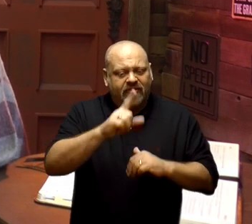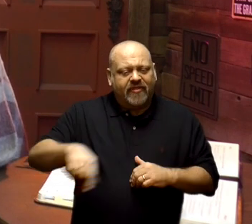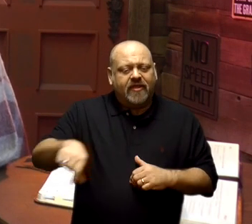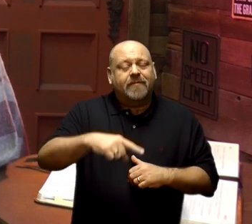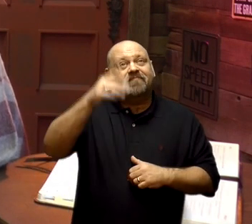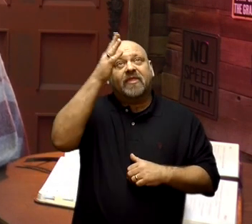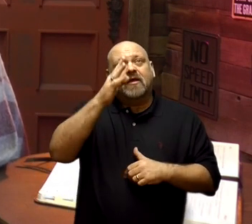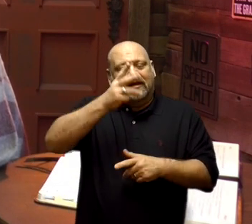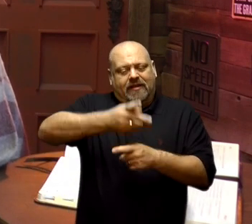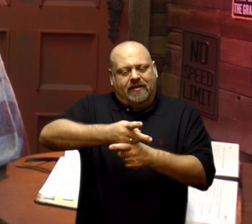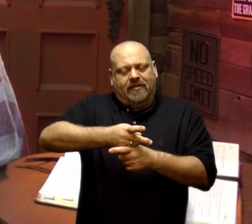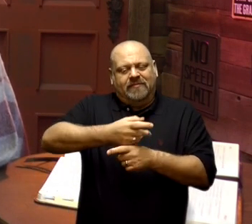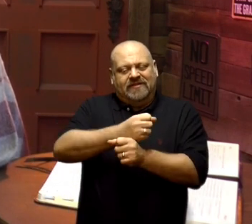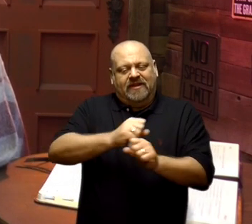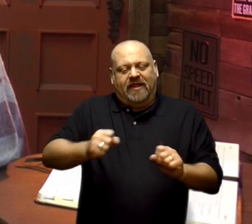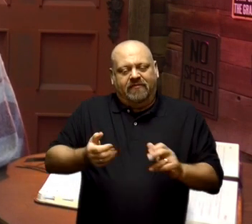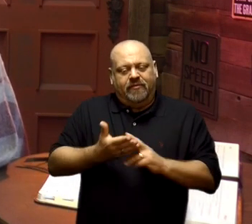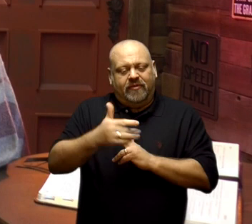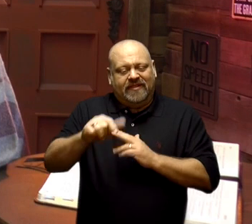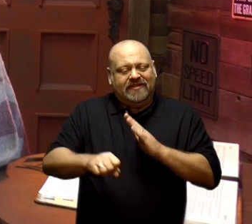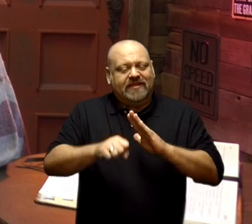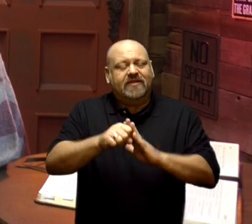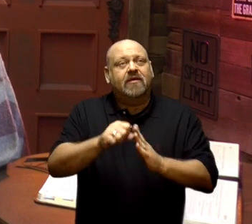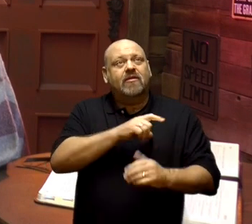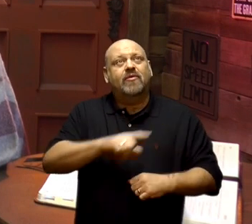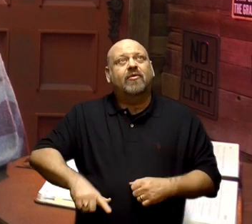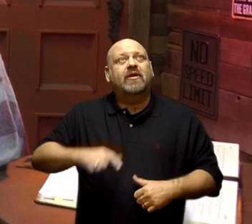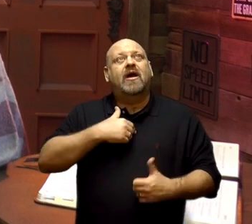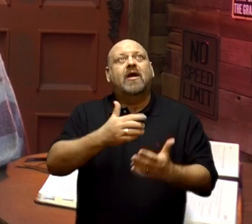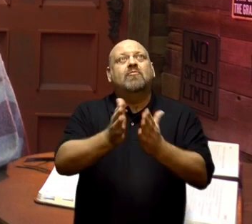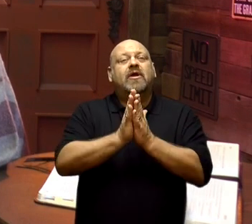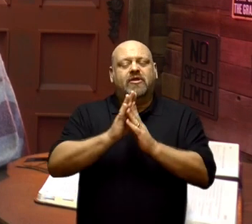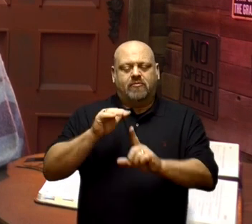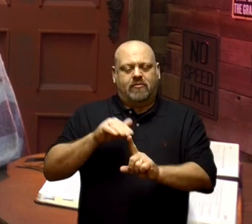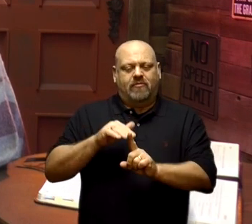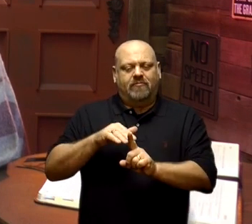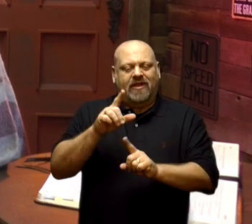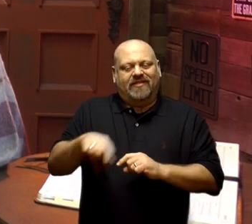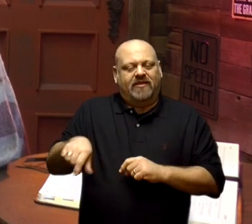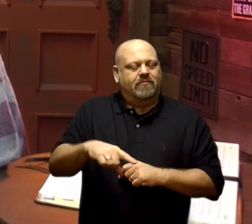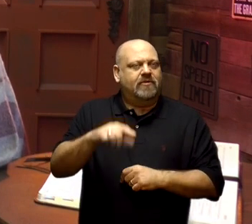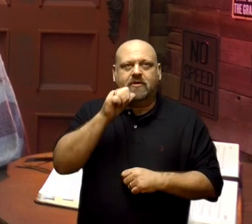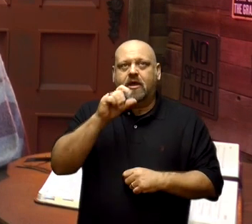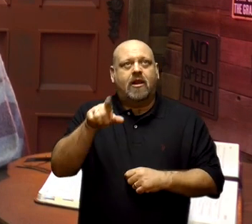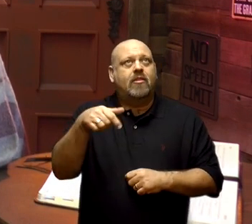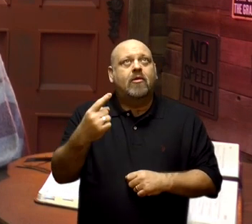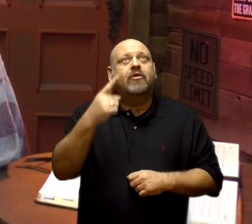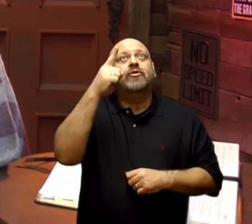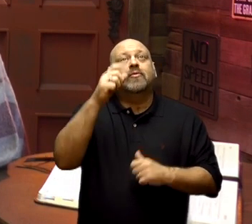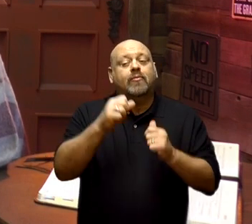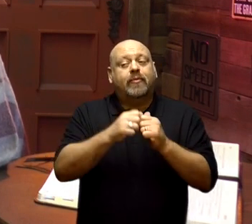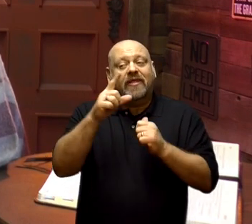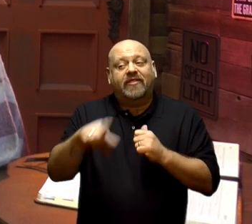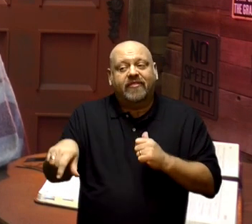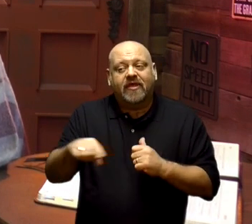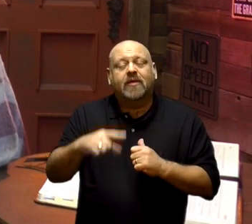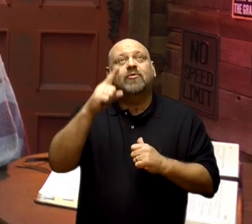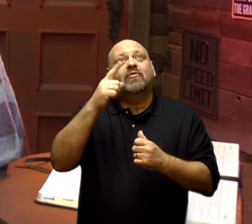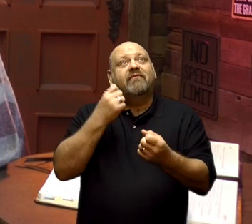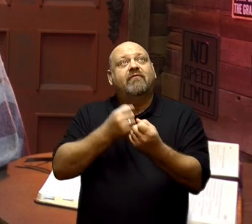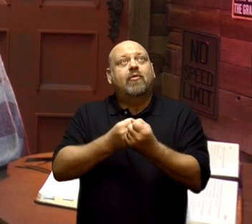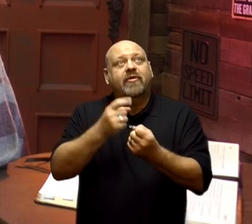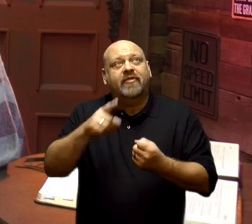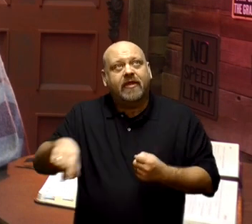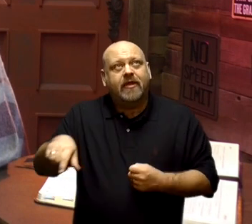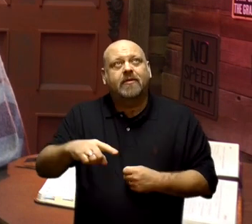them. God, keep them safe through the season. And Lord, I just pray that you would remind them that they are not alone, that you are with them, God,